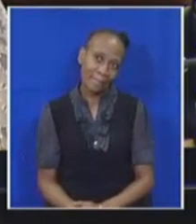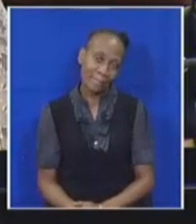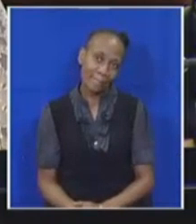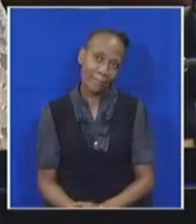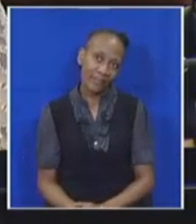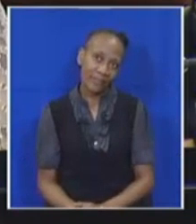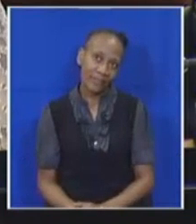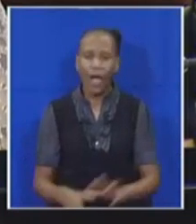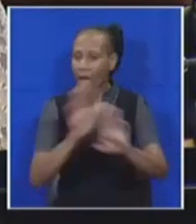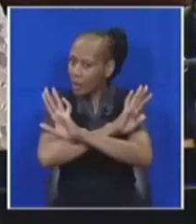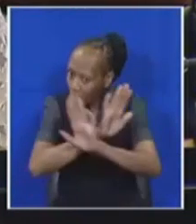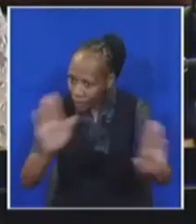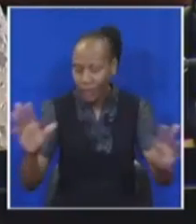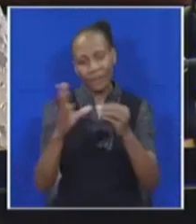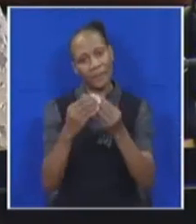Aye, members.